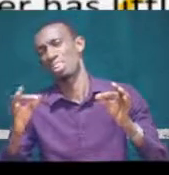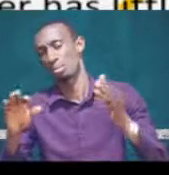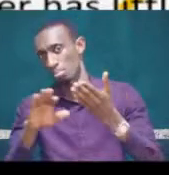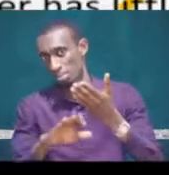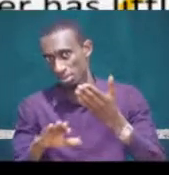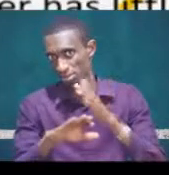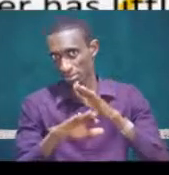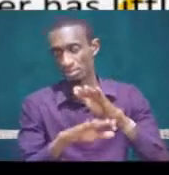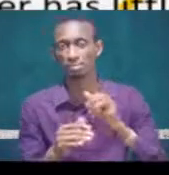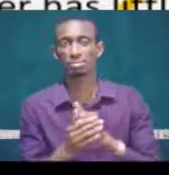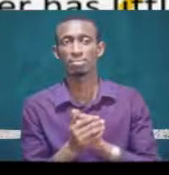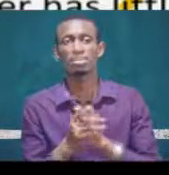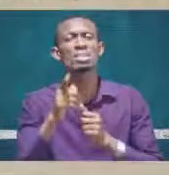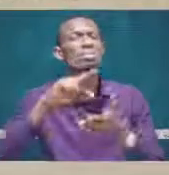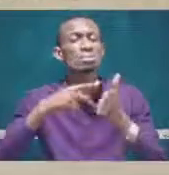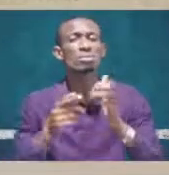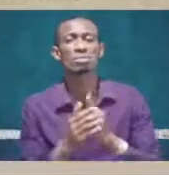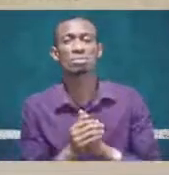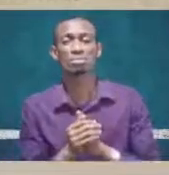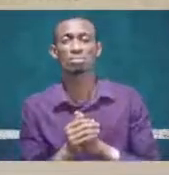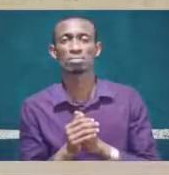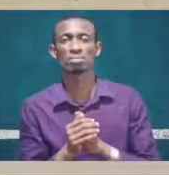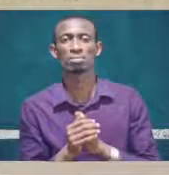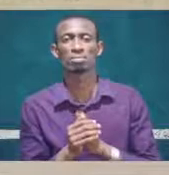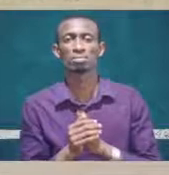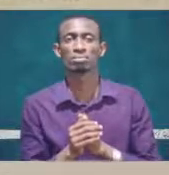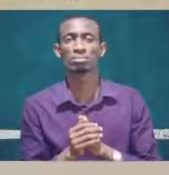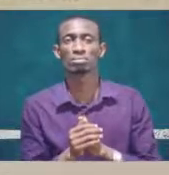than one which overlaps, which means